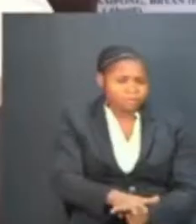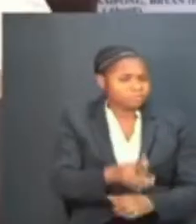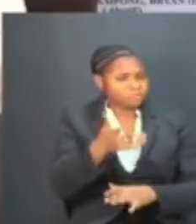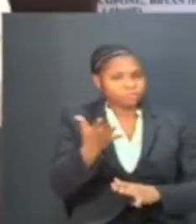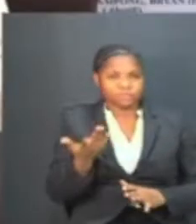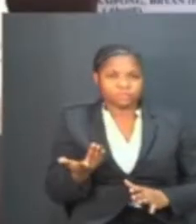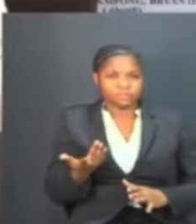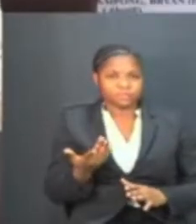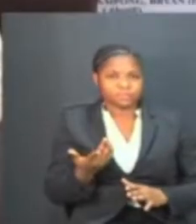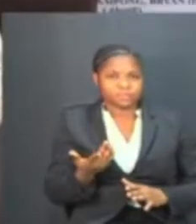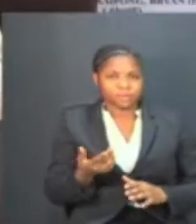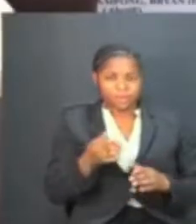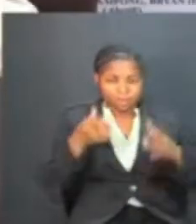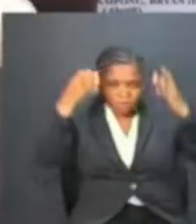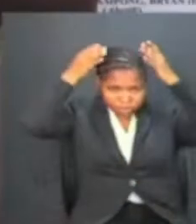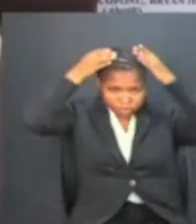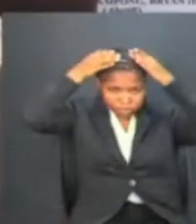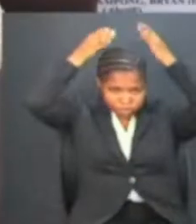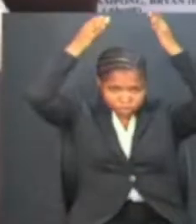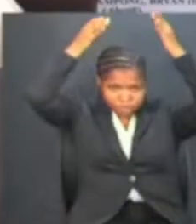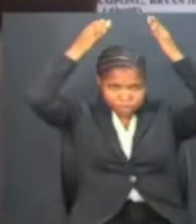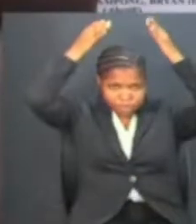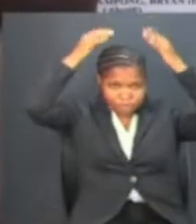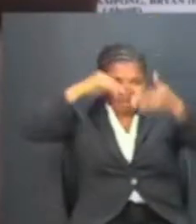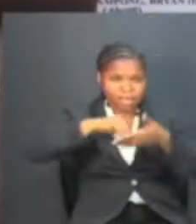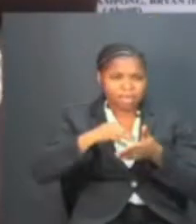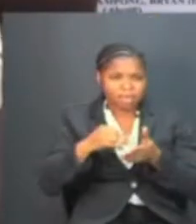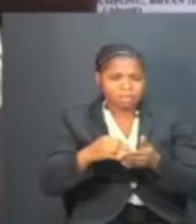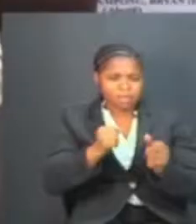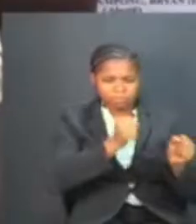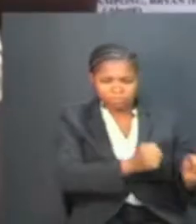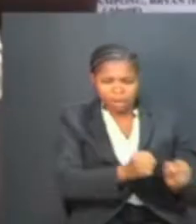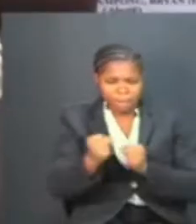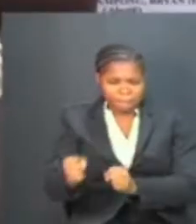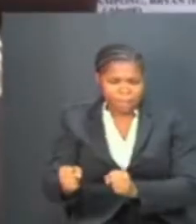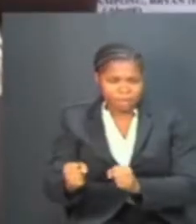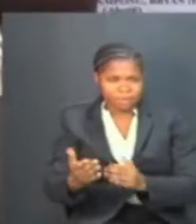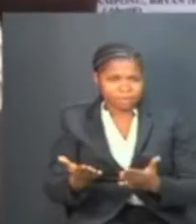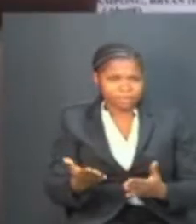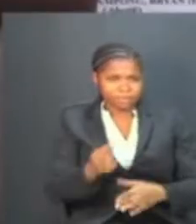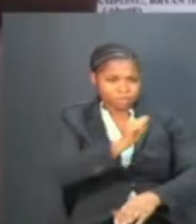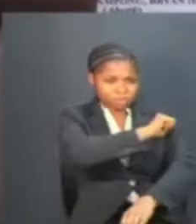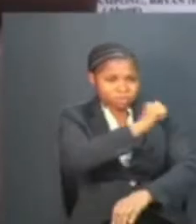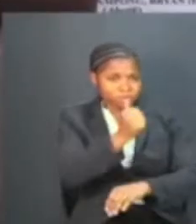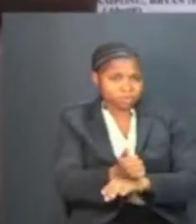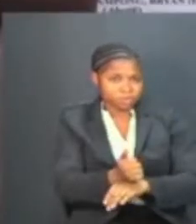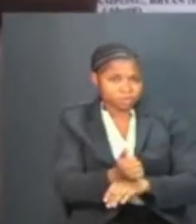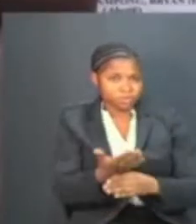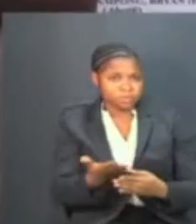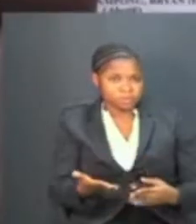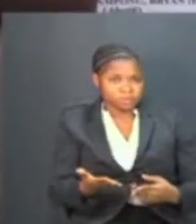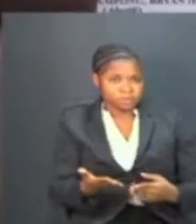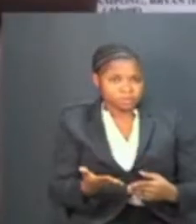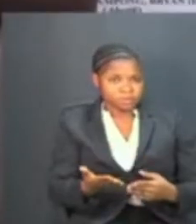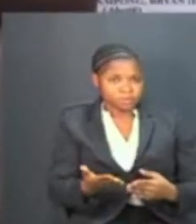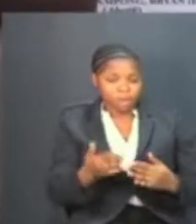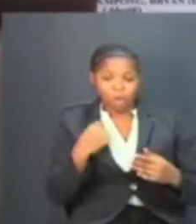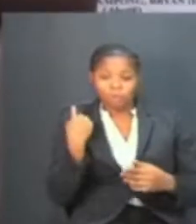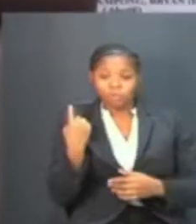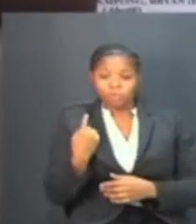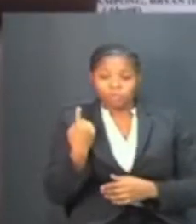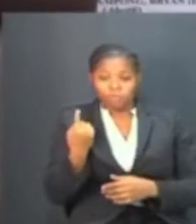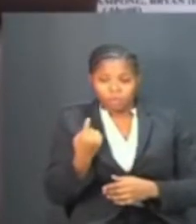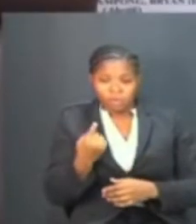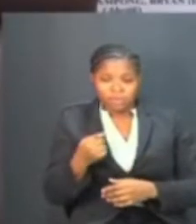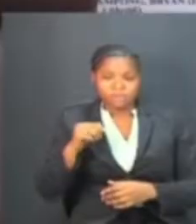means power, authority. Traditionally, as the Gombes, it is only somebody with the status of the Yana who have reached